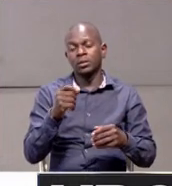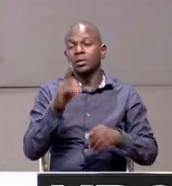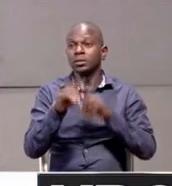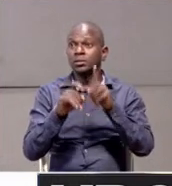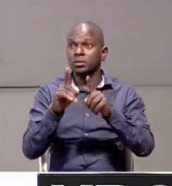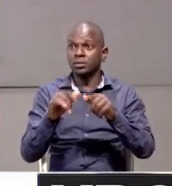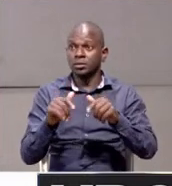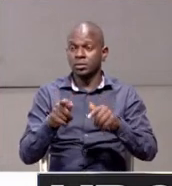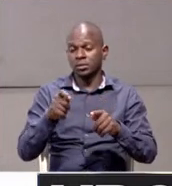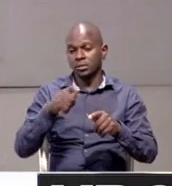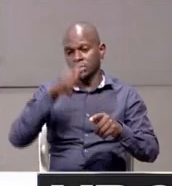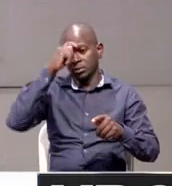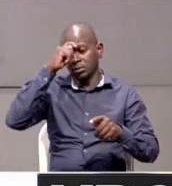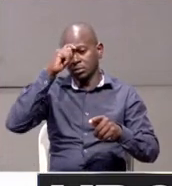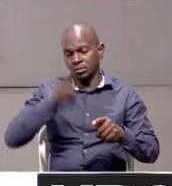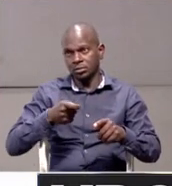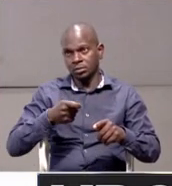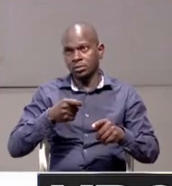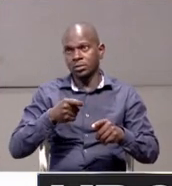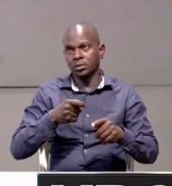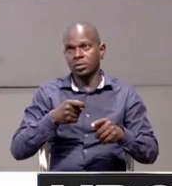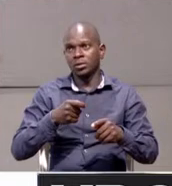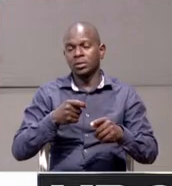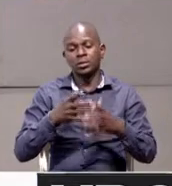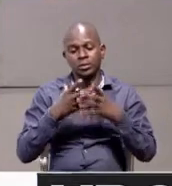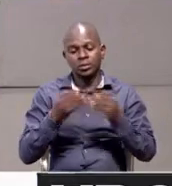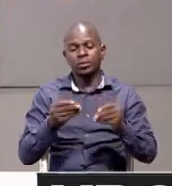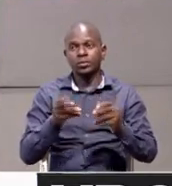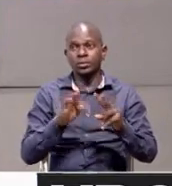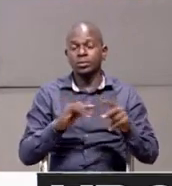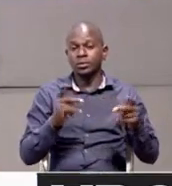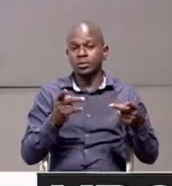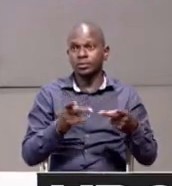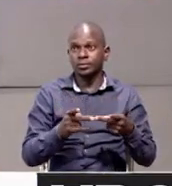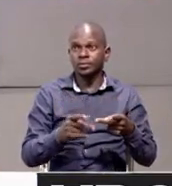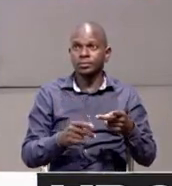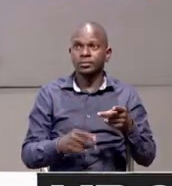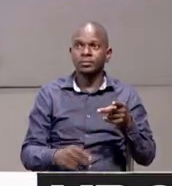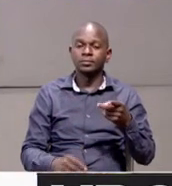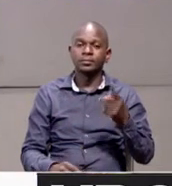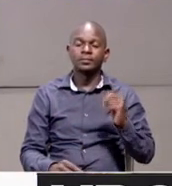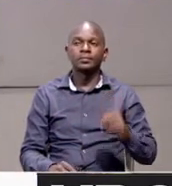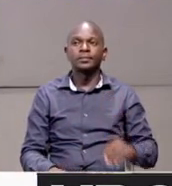found him guilty, definitely he'll lose his job.